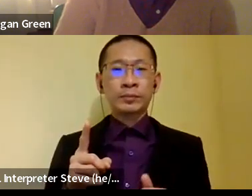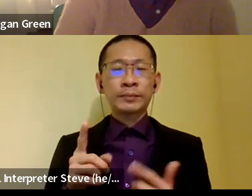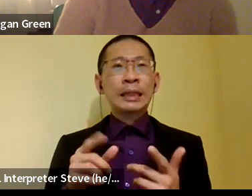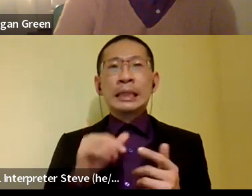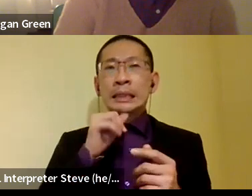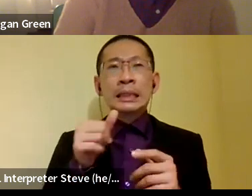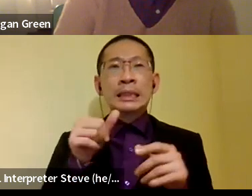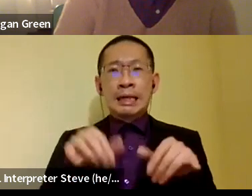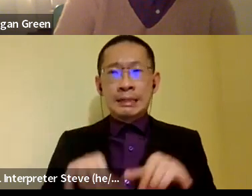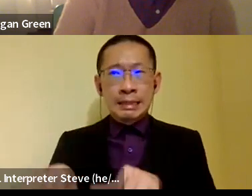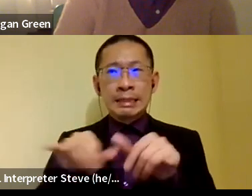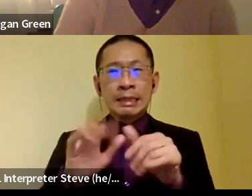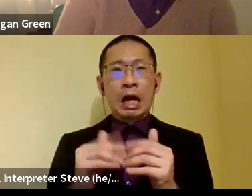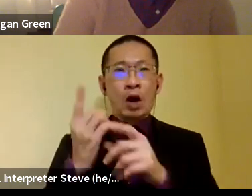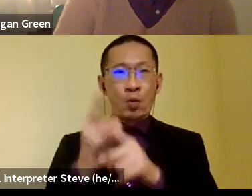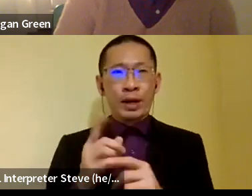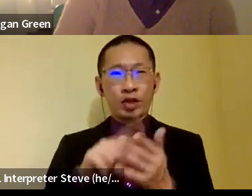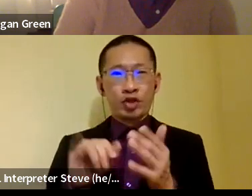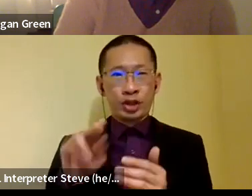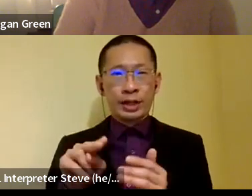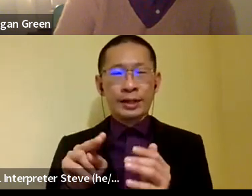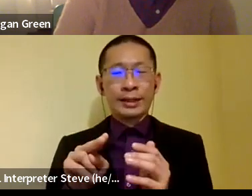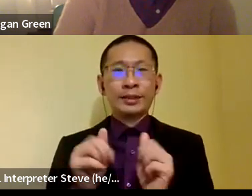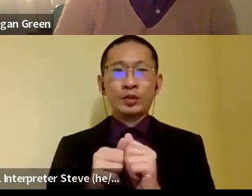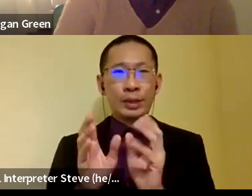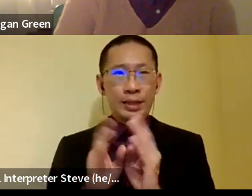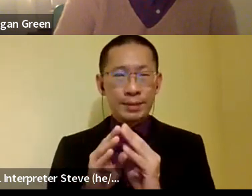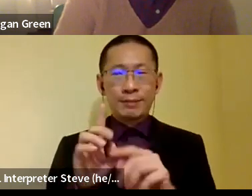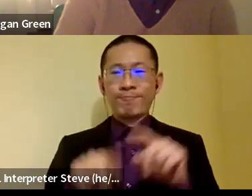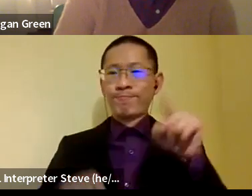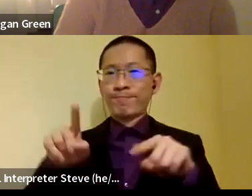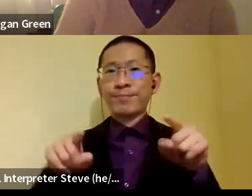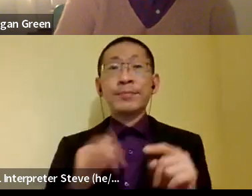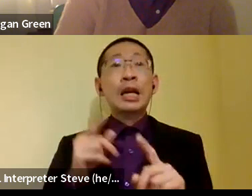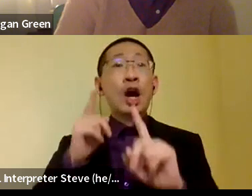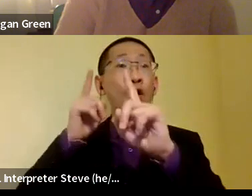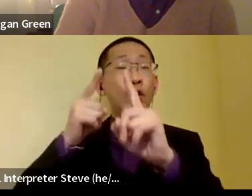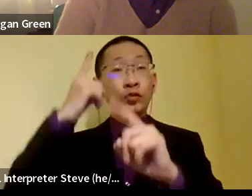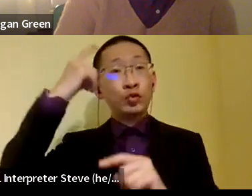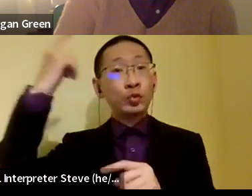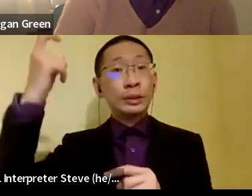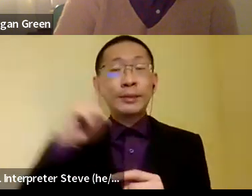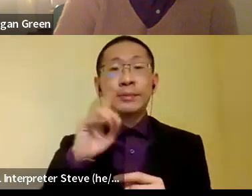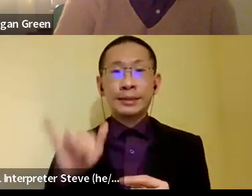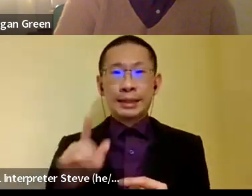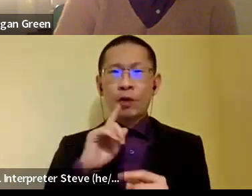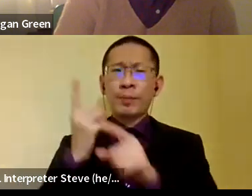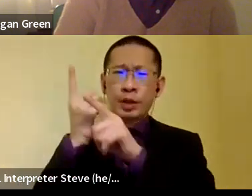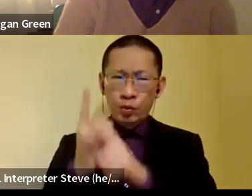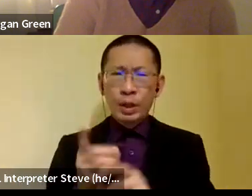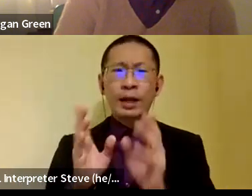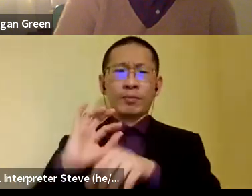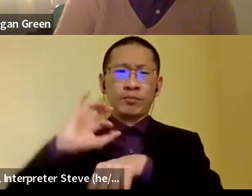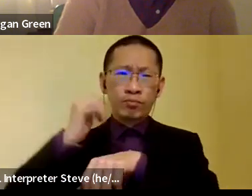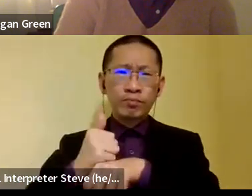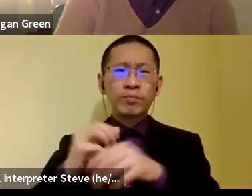inconsistent right now, our regular check-ins in terms of meetings. The dreams we have, I would say, is that that would be a very regular meeting and